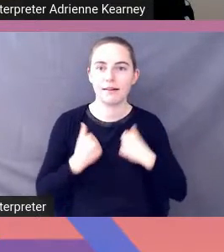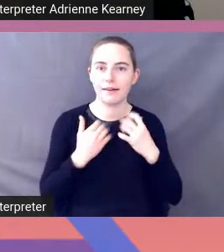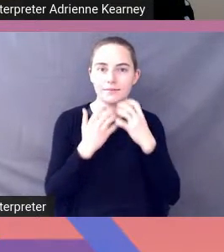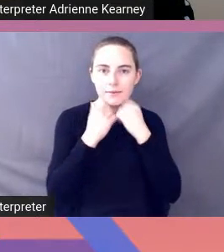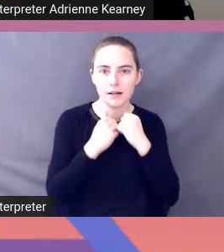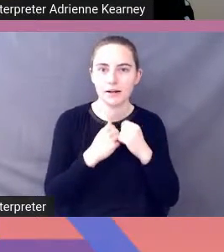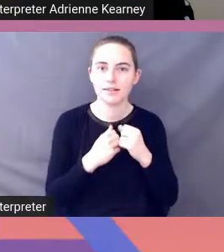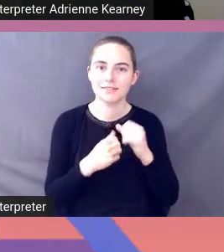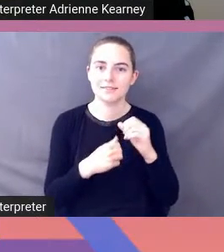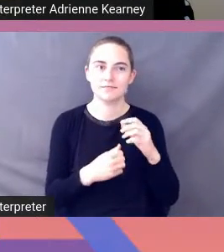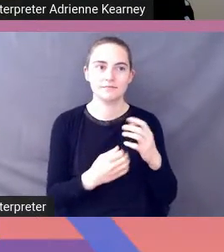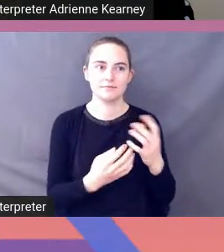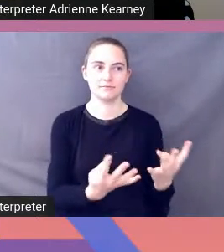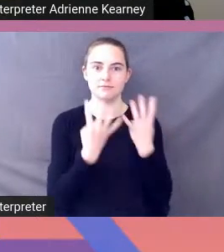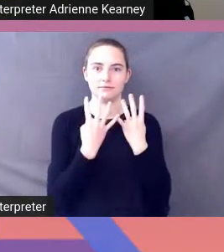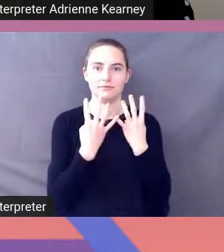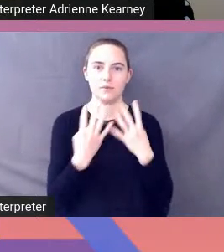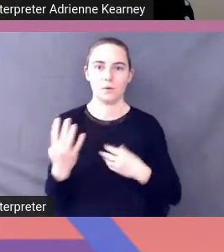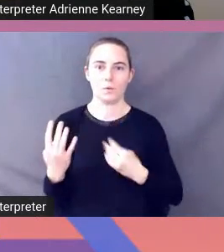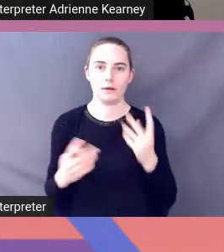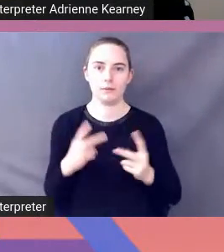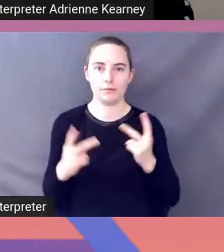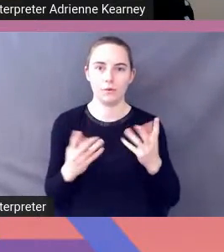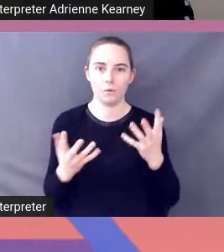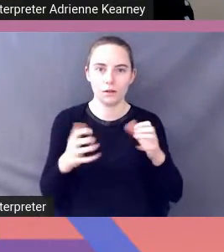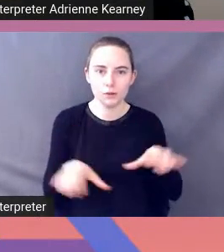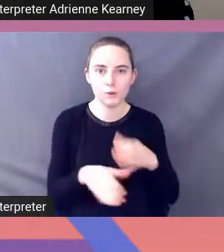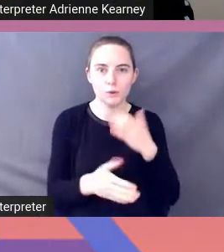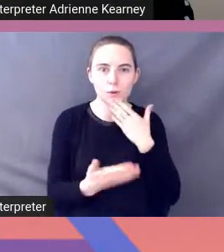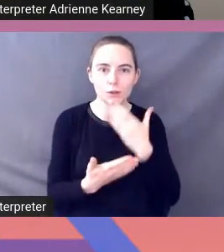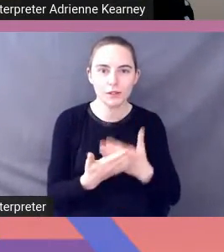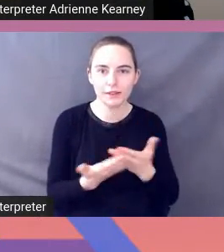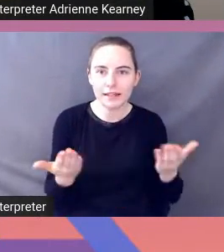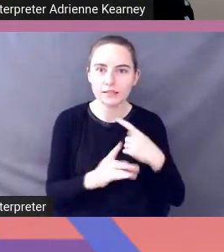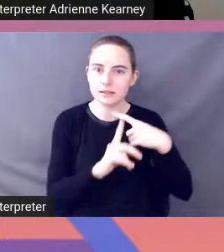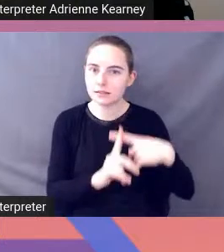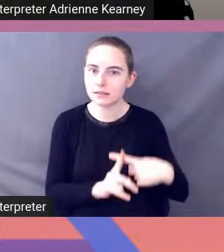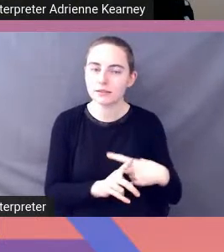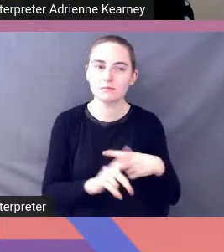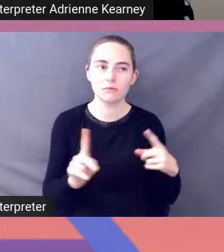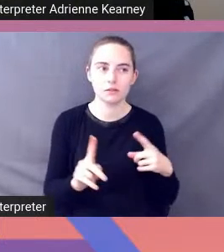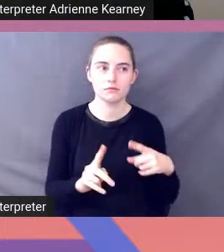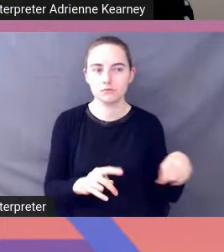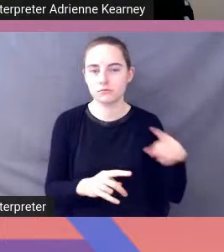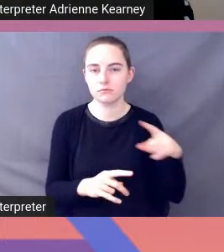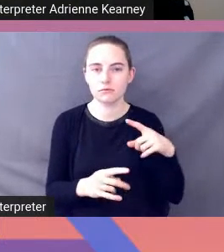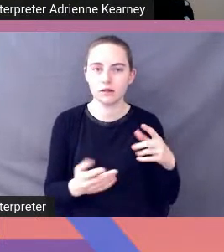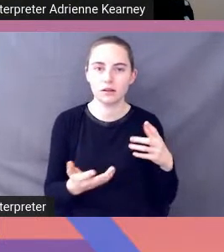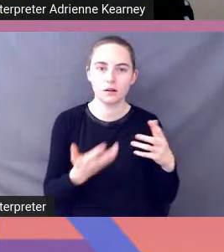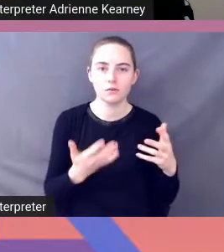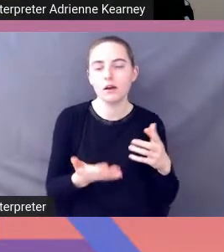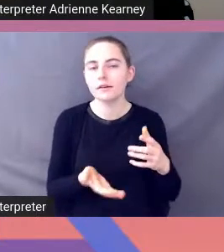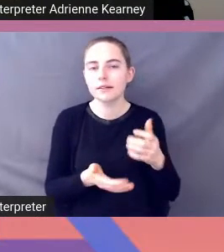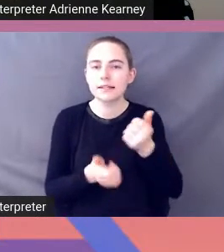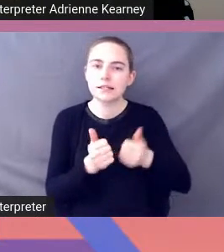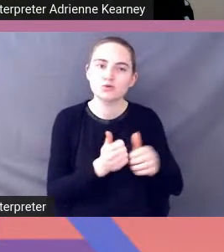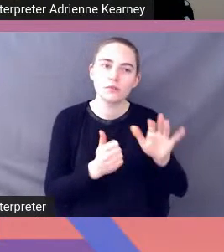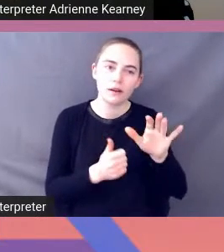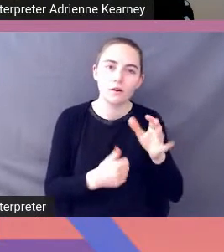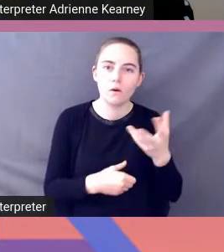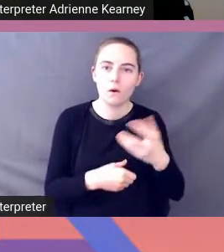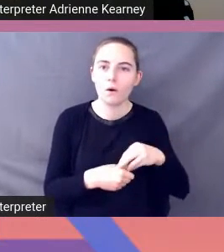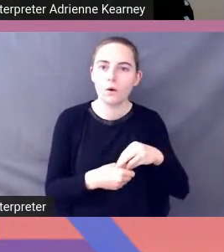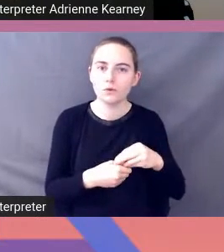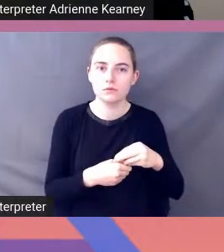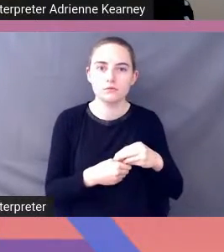things, but, you know, obviously everybody's struggling with their own wherever they are in the journey. But it's really cool to be able to just work with other Black women and other